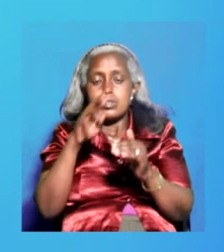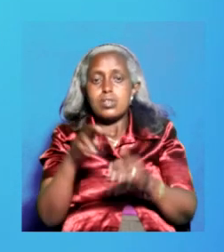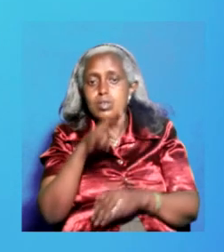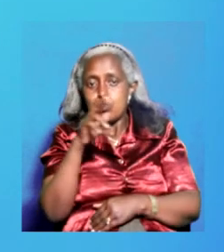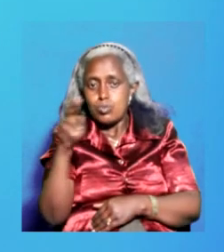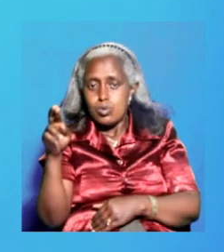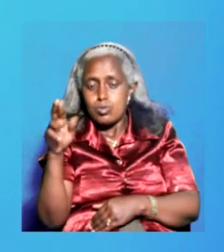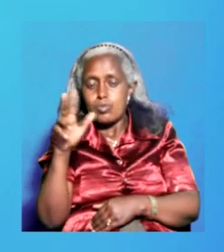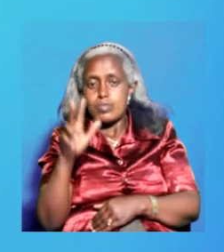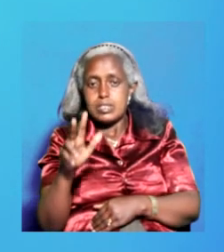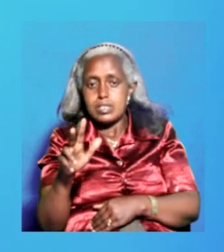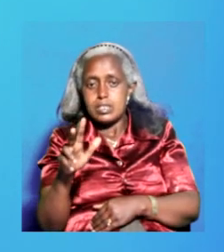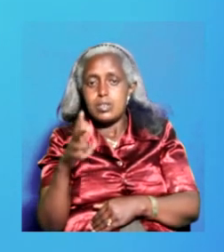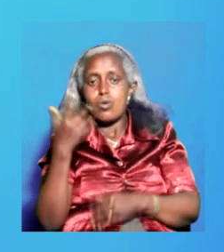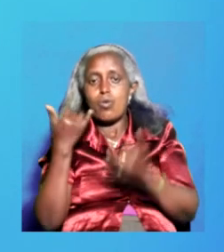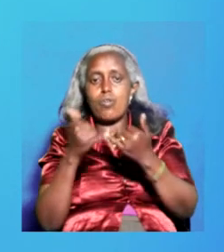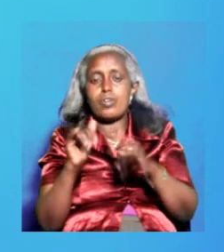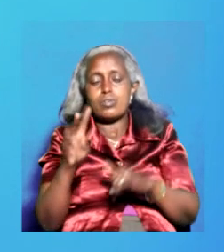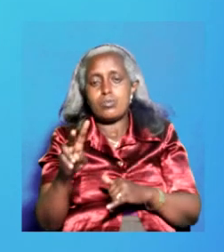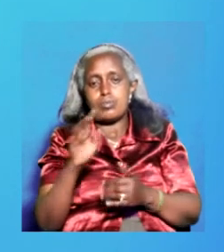of 3 over 2.